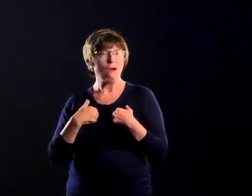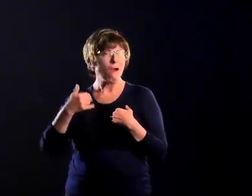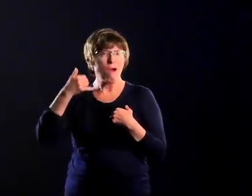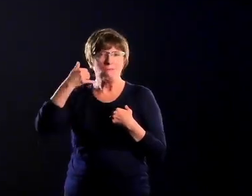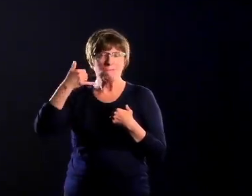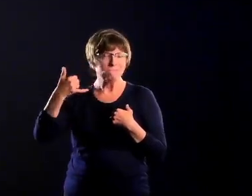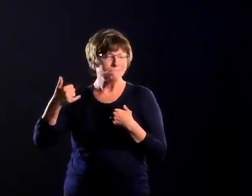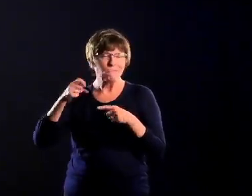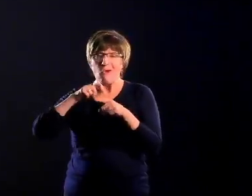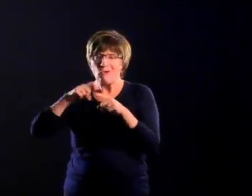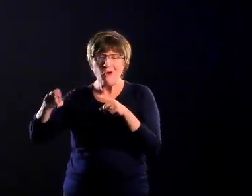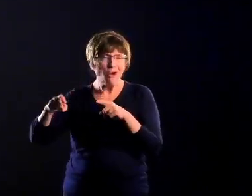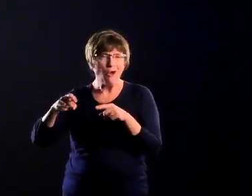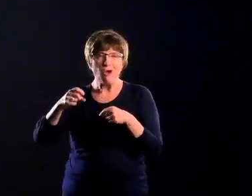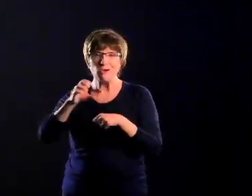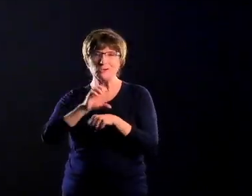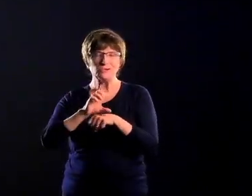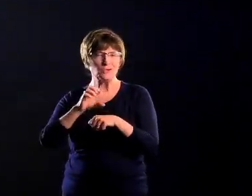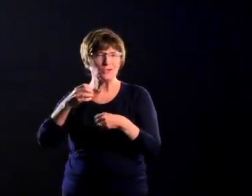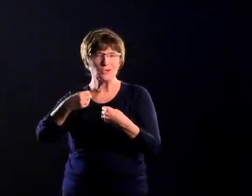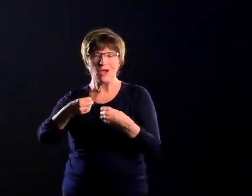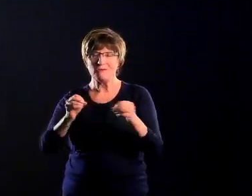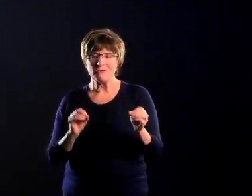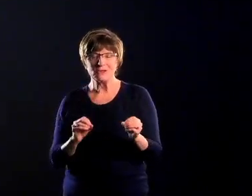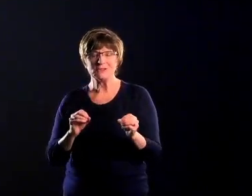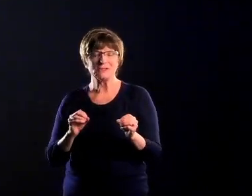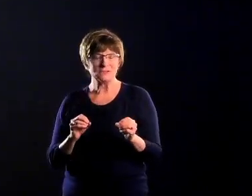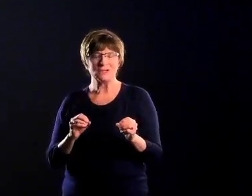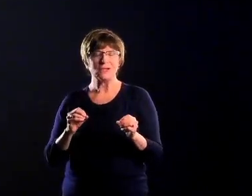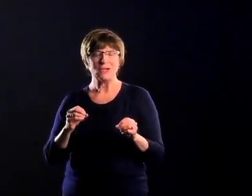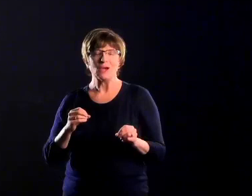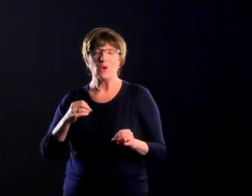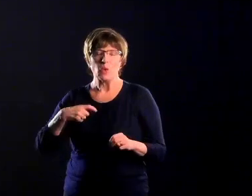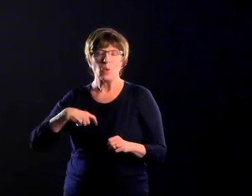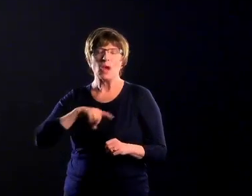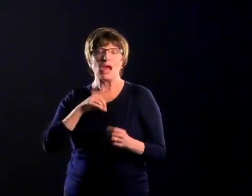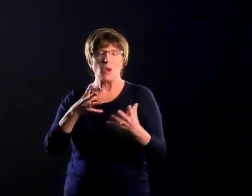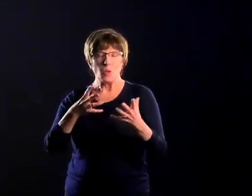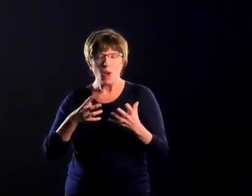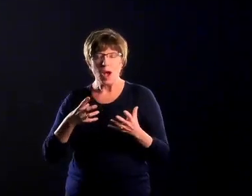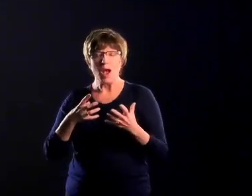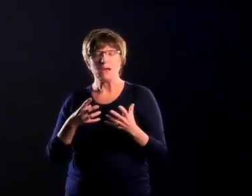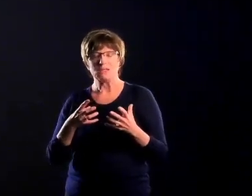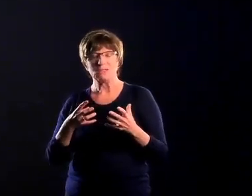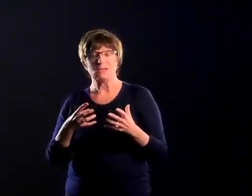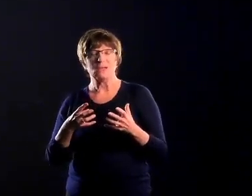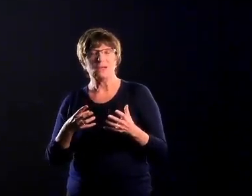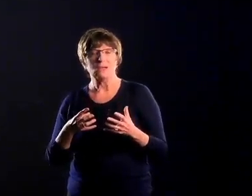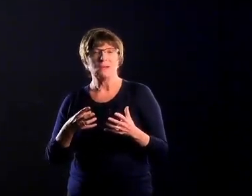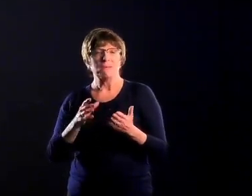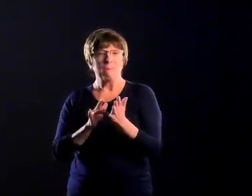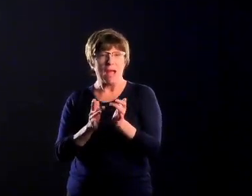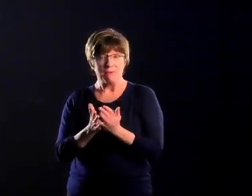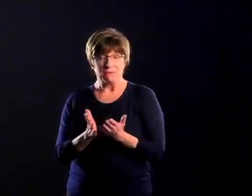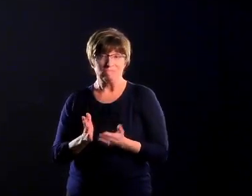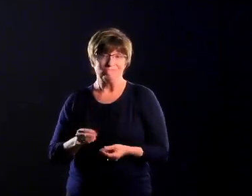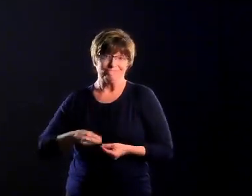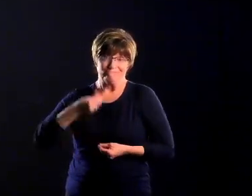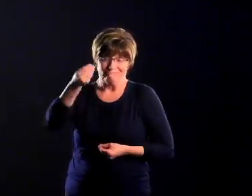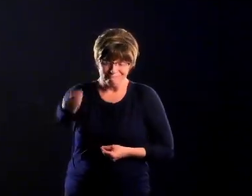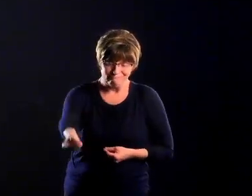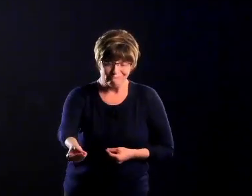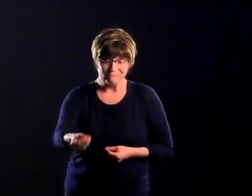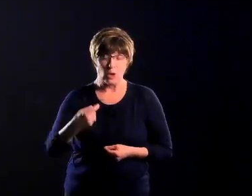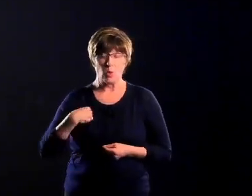to you. We love handed Bibles out. We want the word of God in your hands. And as you have it, then we now have the responsibility